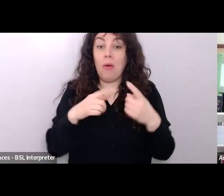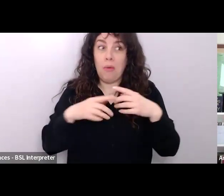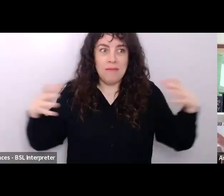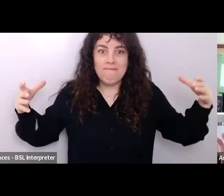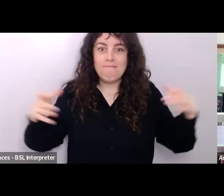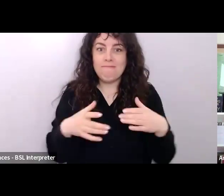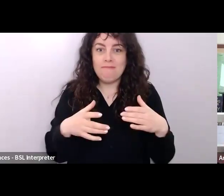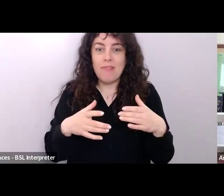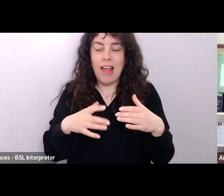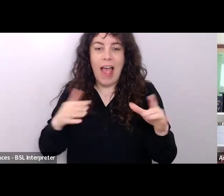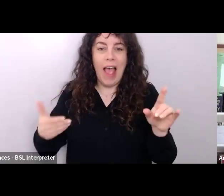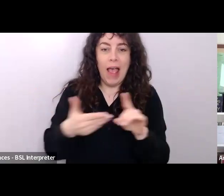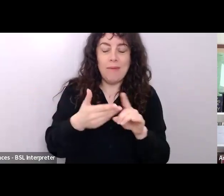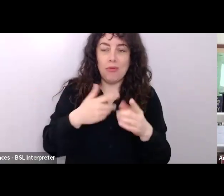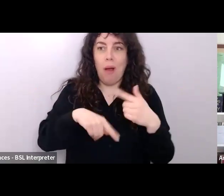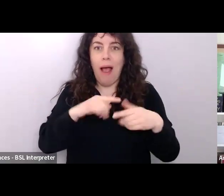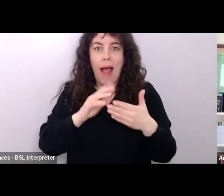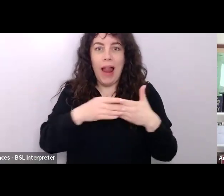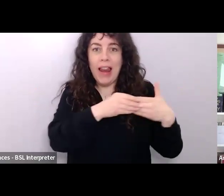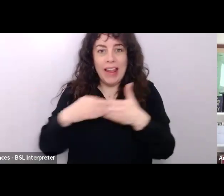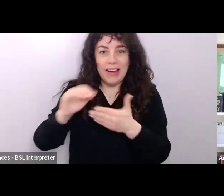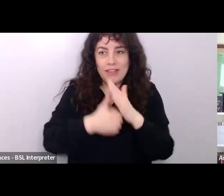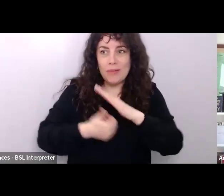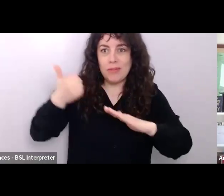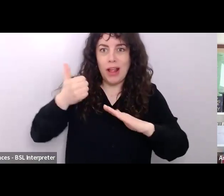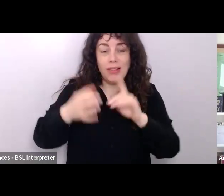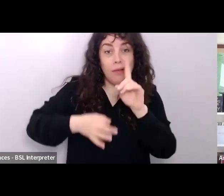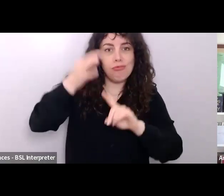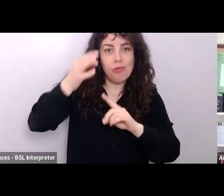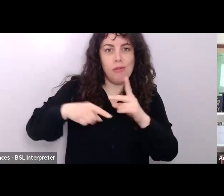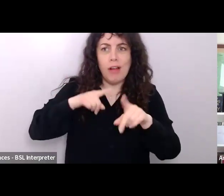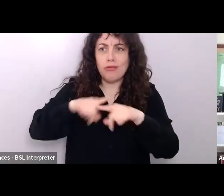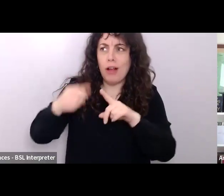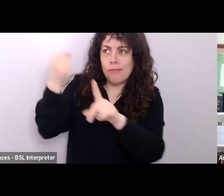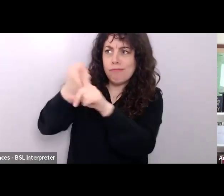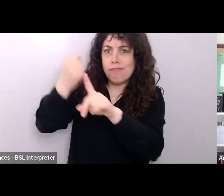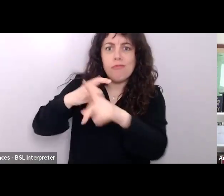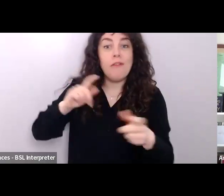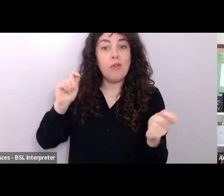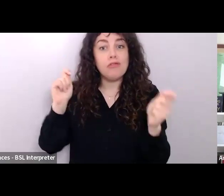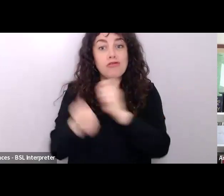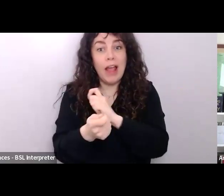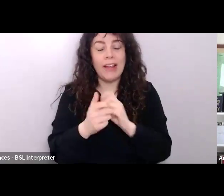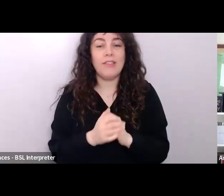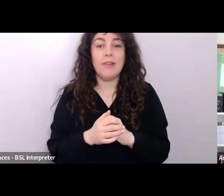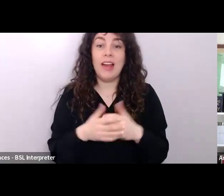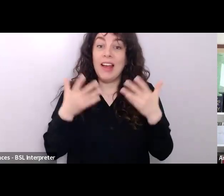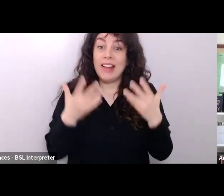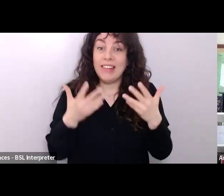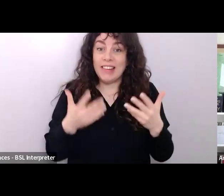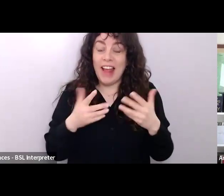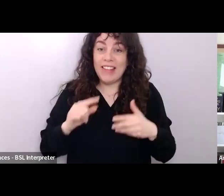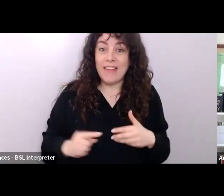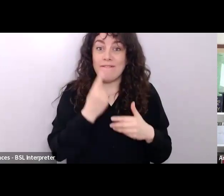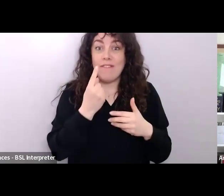kind of improve our leadership skills and to advocate for change. And this event today is part of a series of public events on different